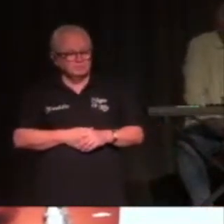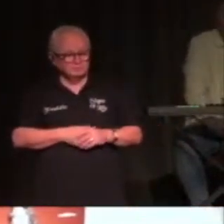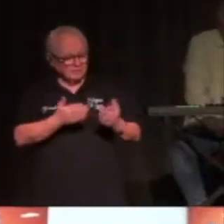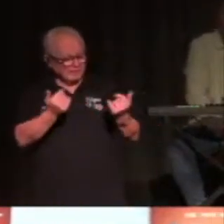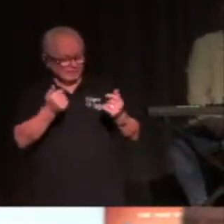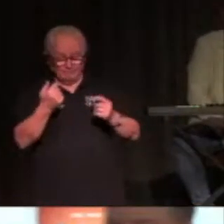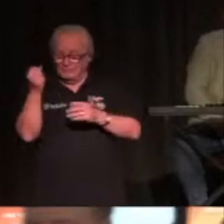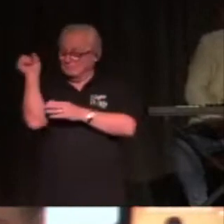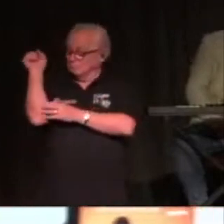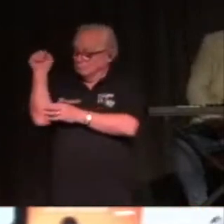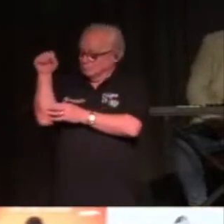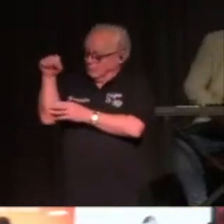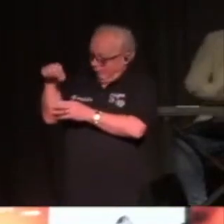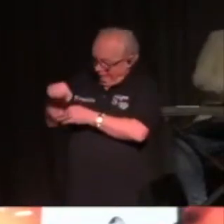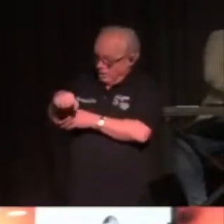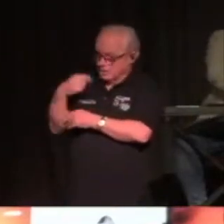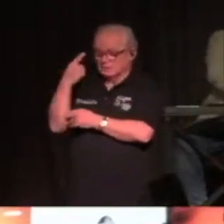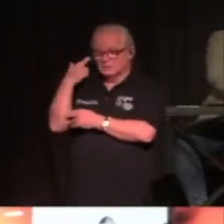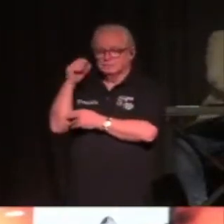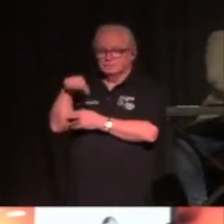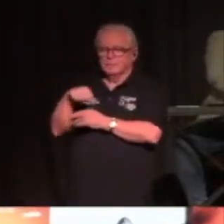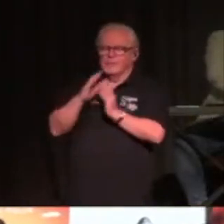Come on, let's bow our heads.